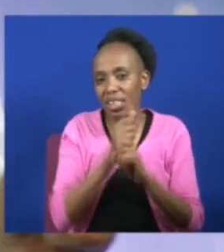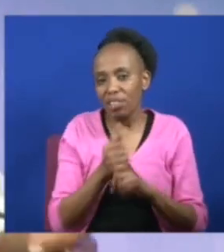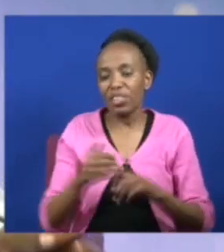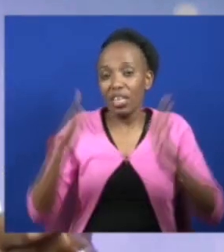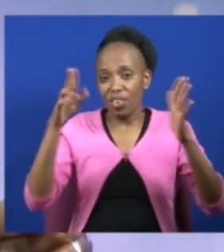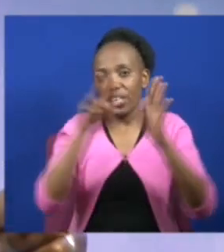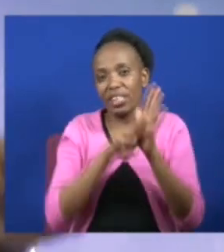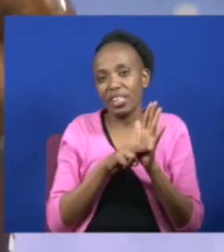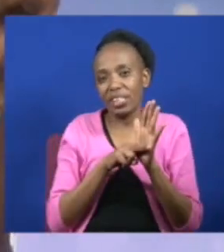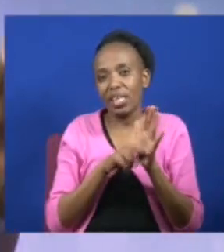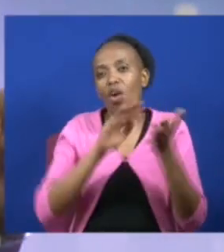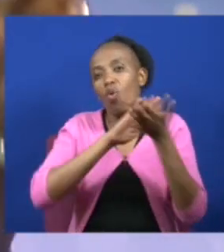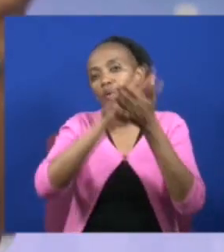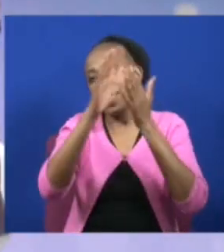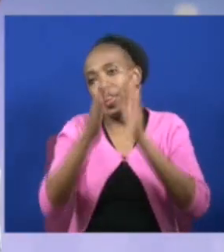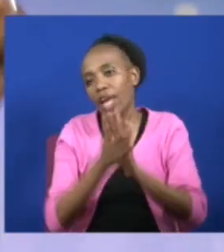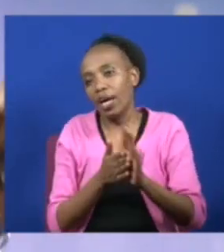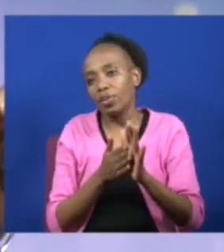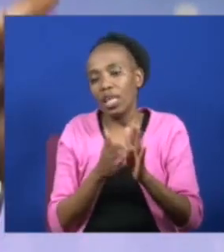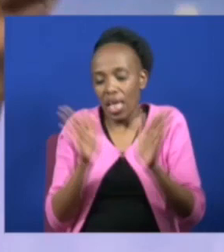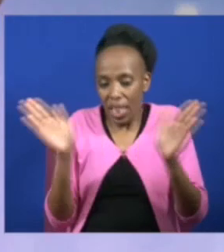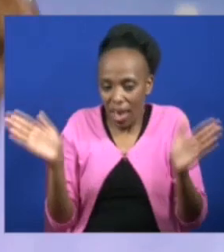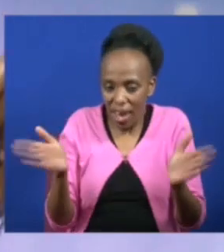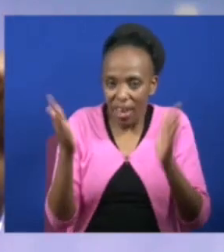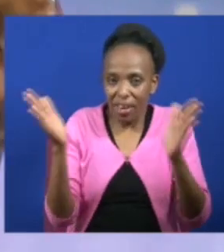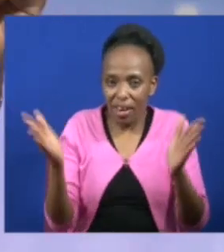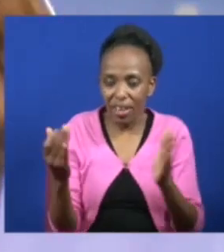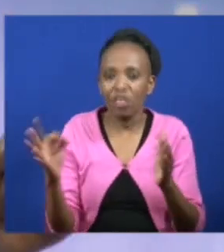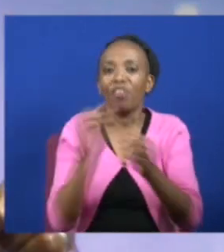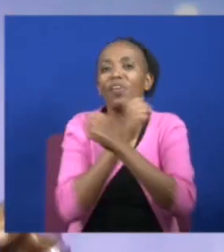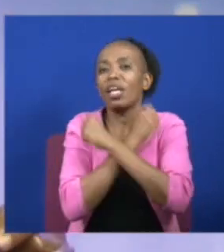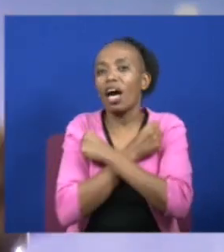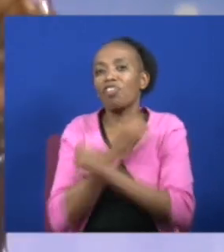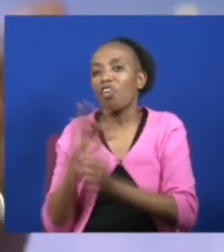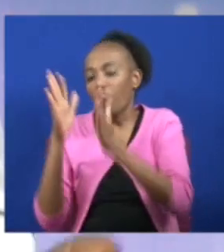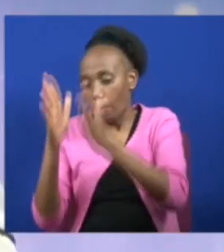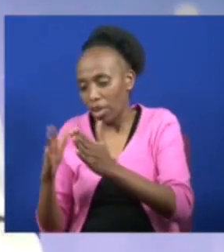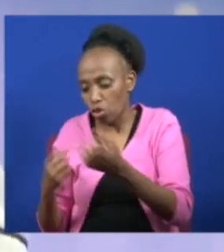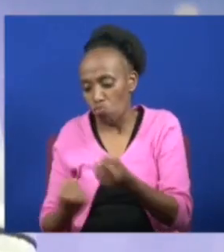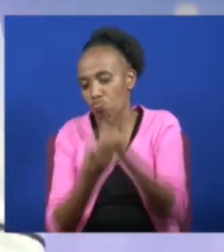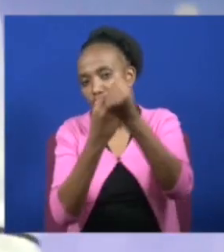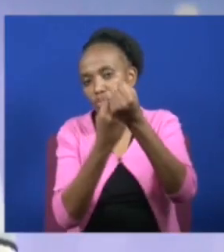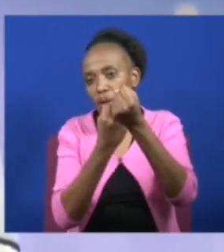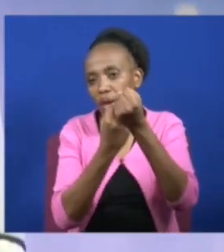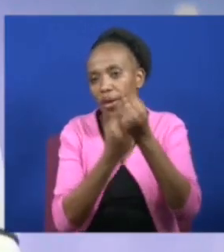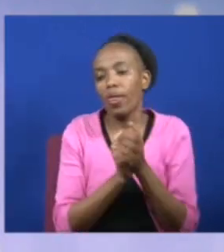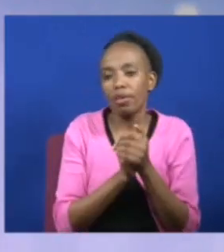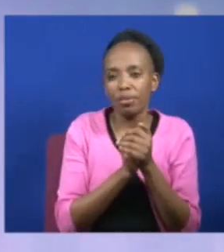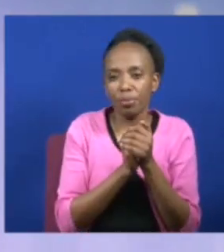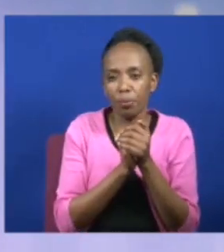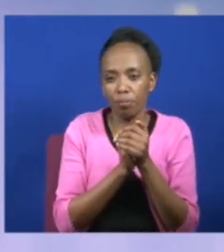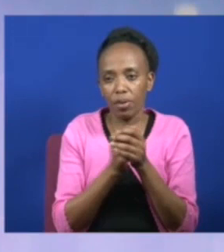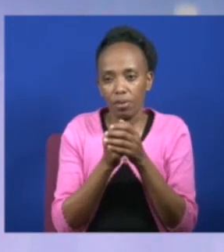achieved greatness without the inspiration of love for someone behind him or behind